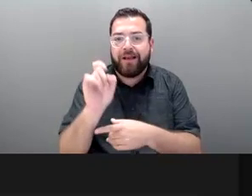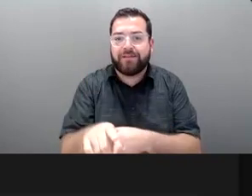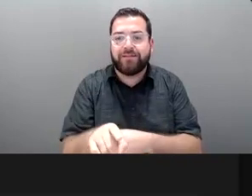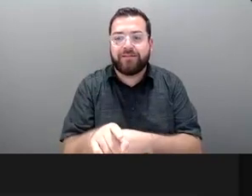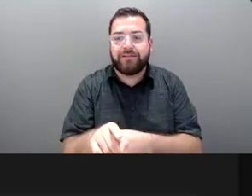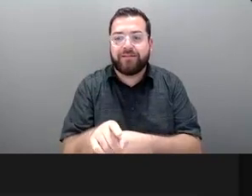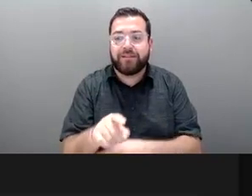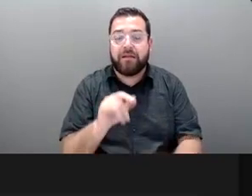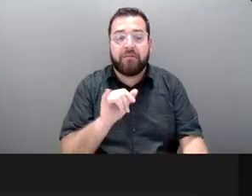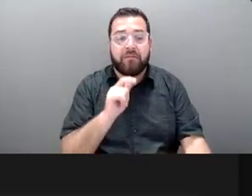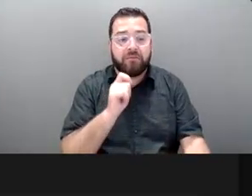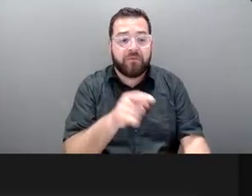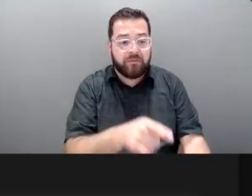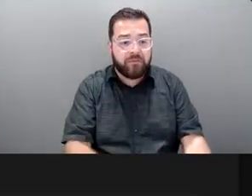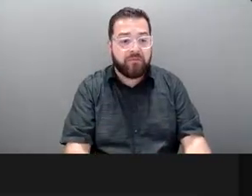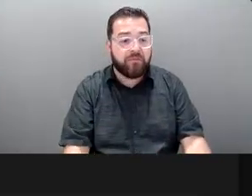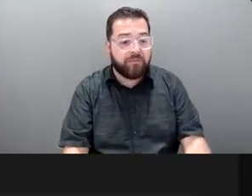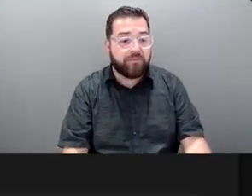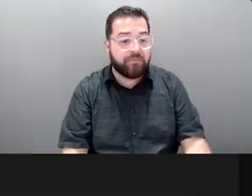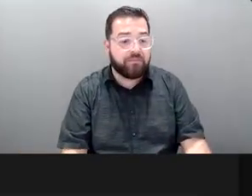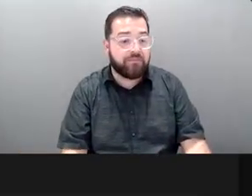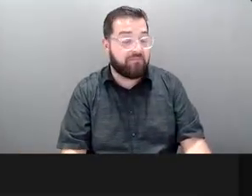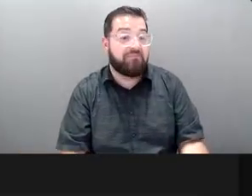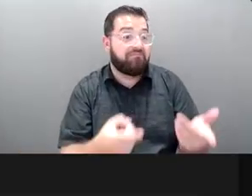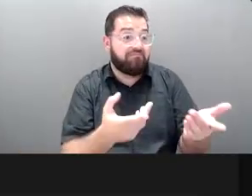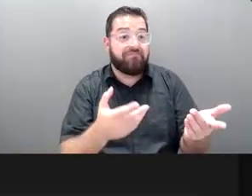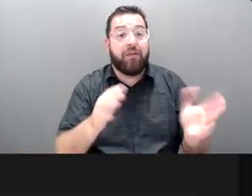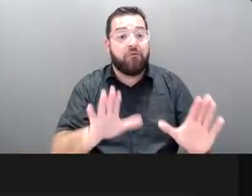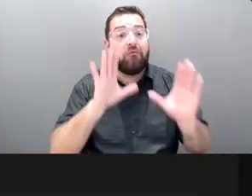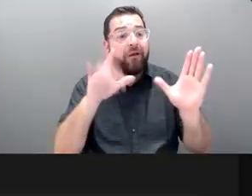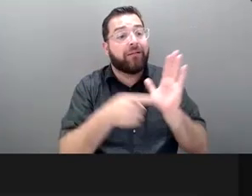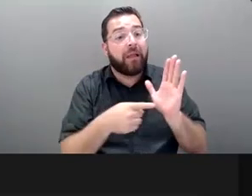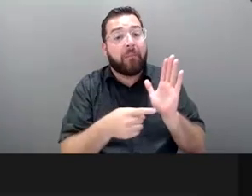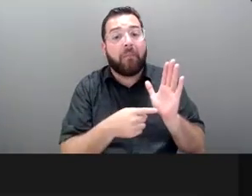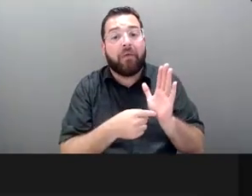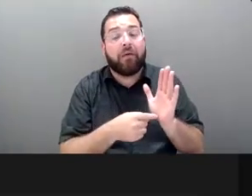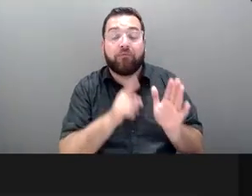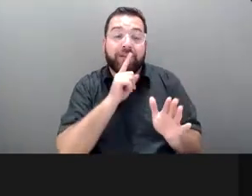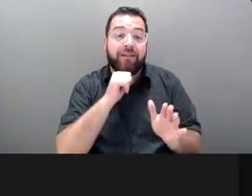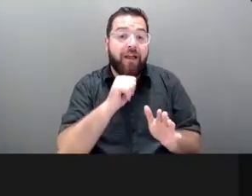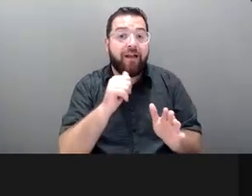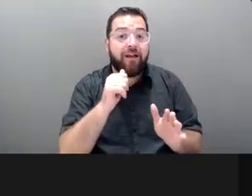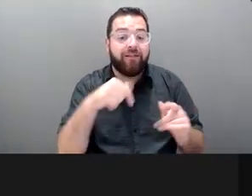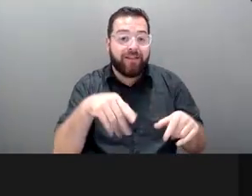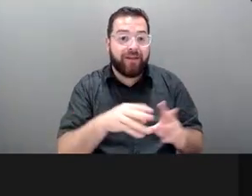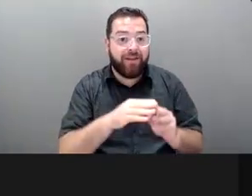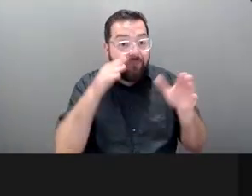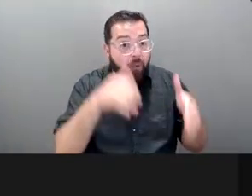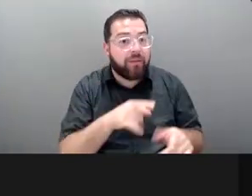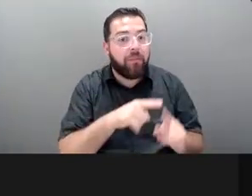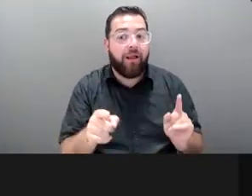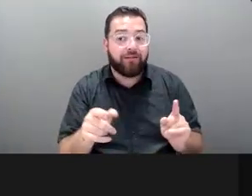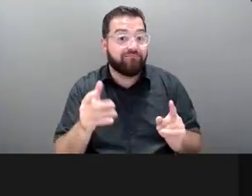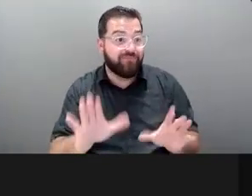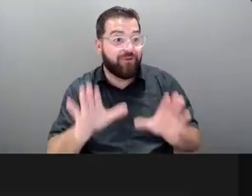Yeah, okay. That's a really great example of actually, I mean, this is not the focus of our session, but that's a great